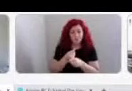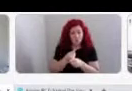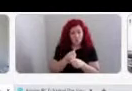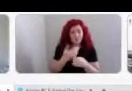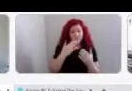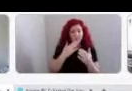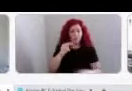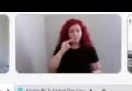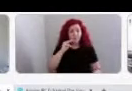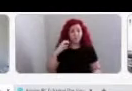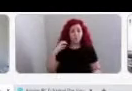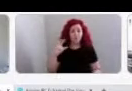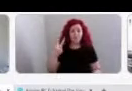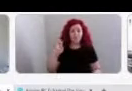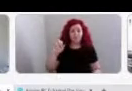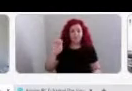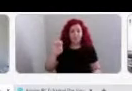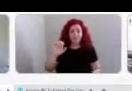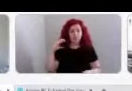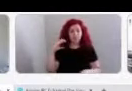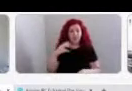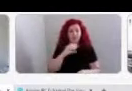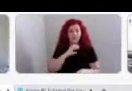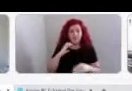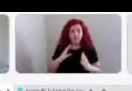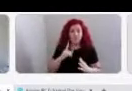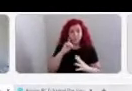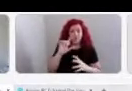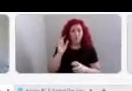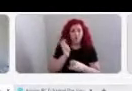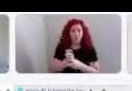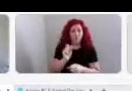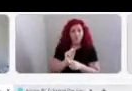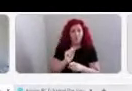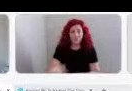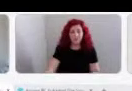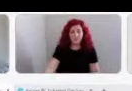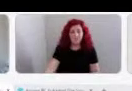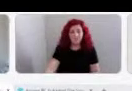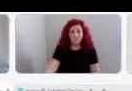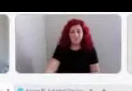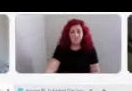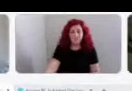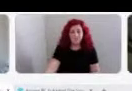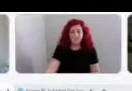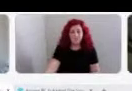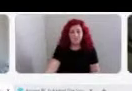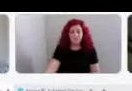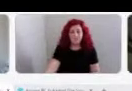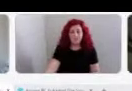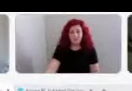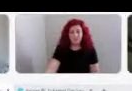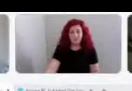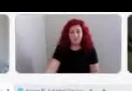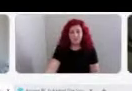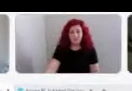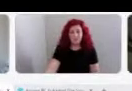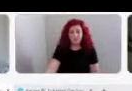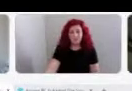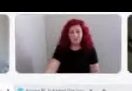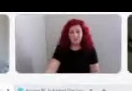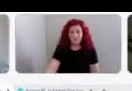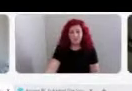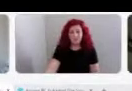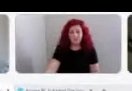chair mr vice chair and commissioners for your hard work our nation is at a tipping point unlike any place we've